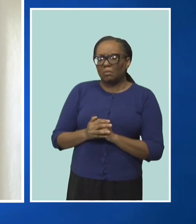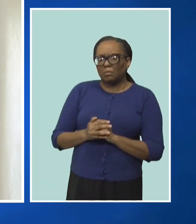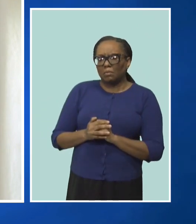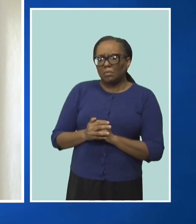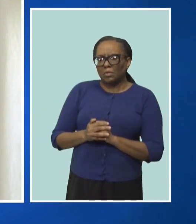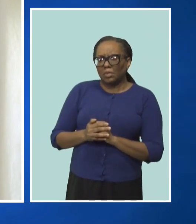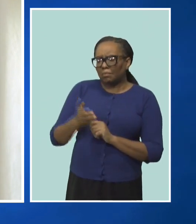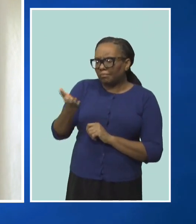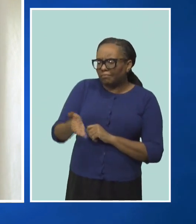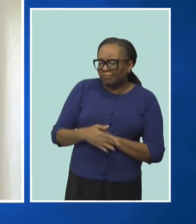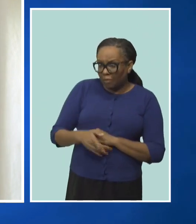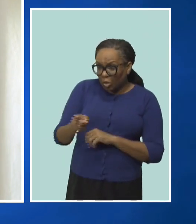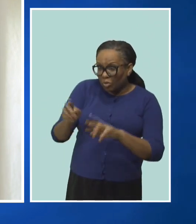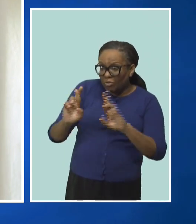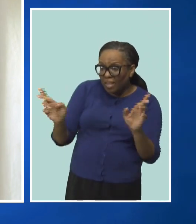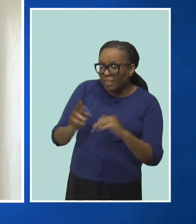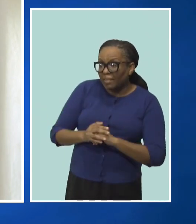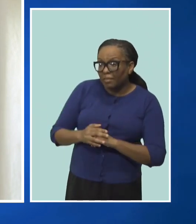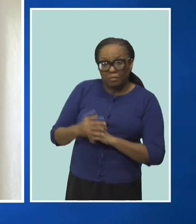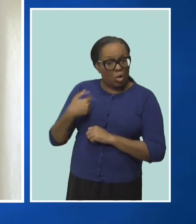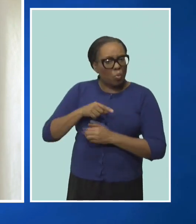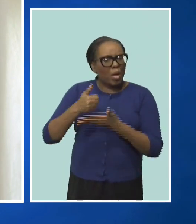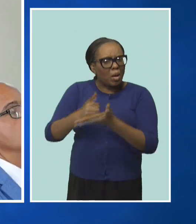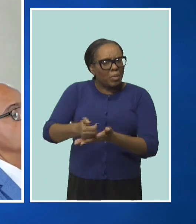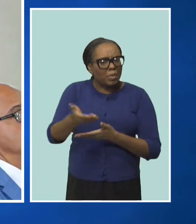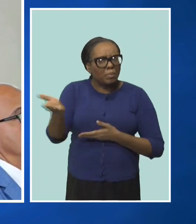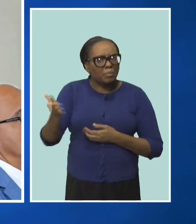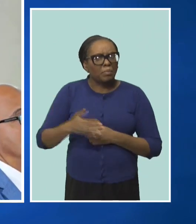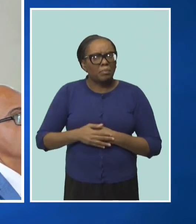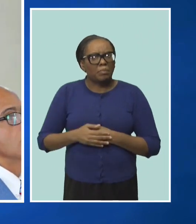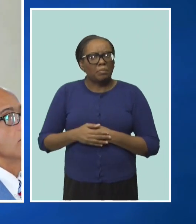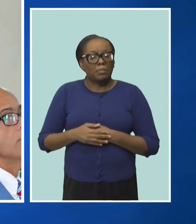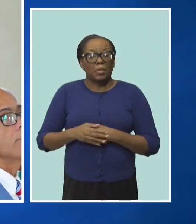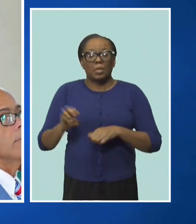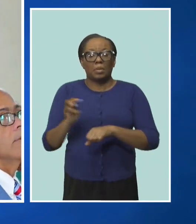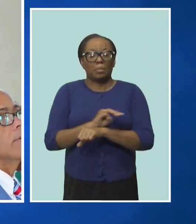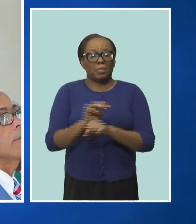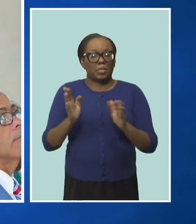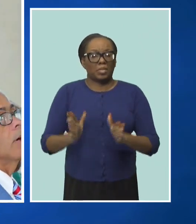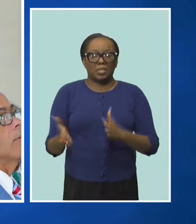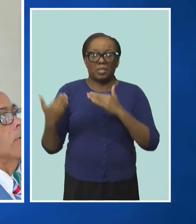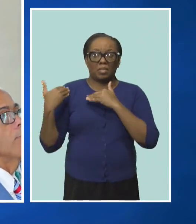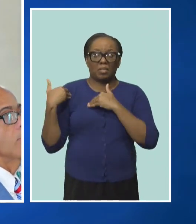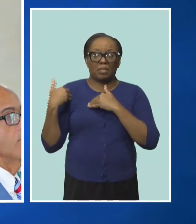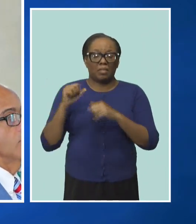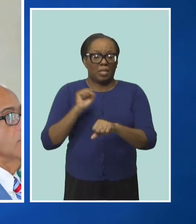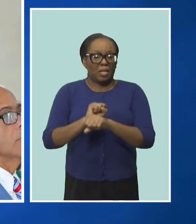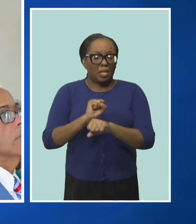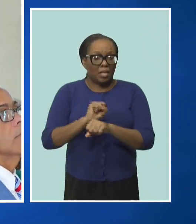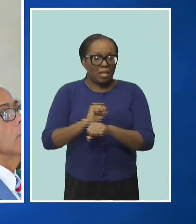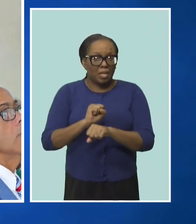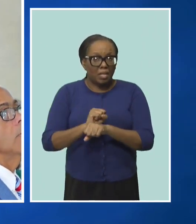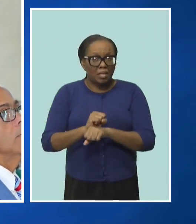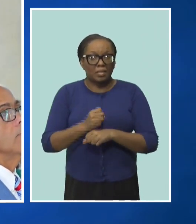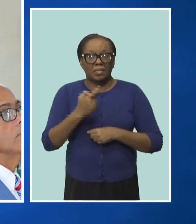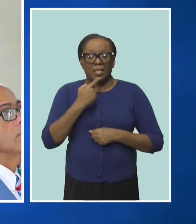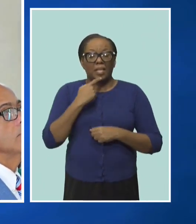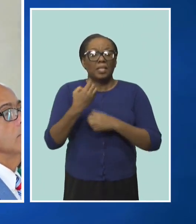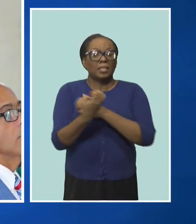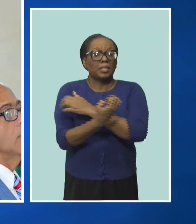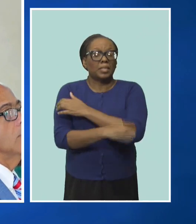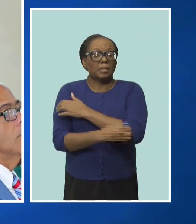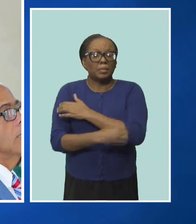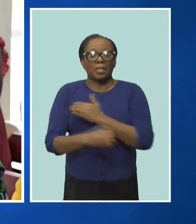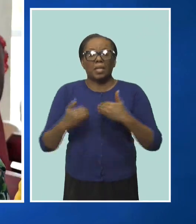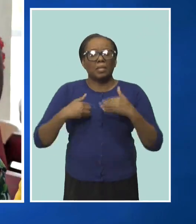for this country's next big step? Minister of Labour and the Third Sector, Colin Jordan, says St. Peter has a